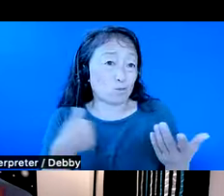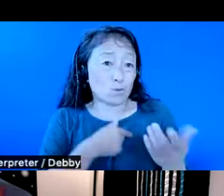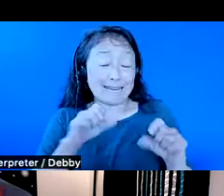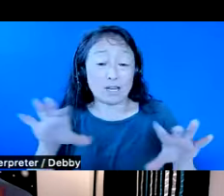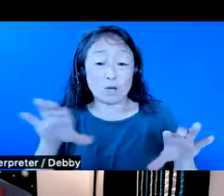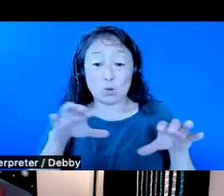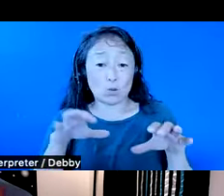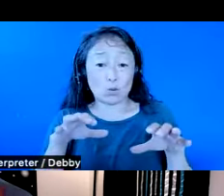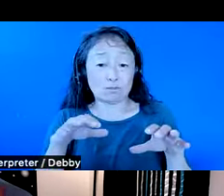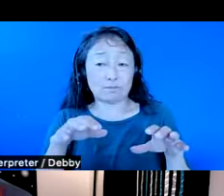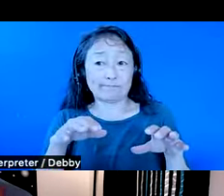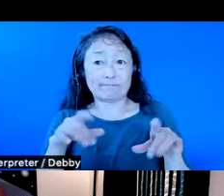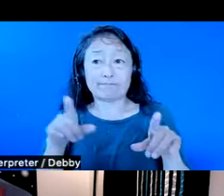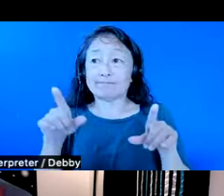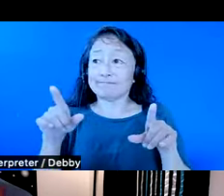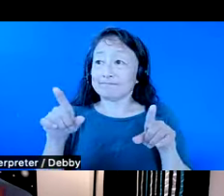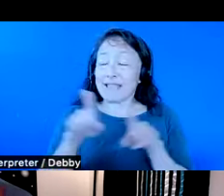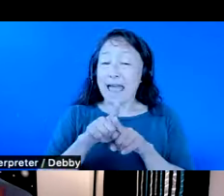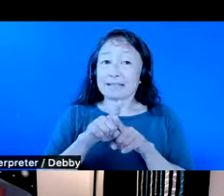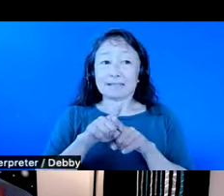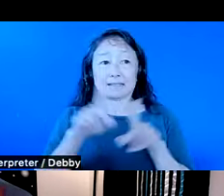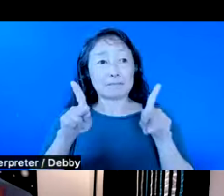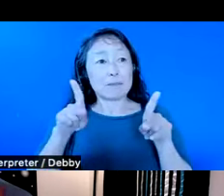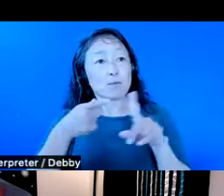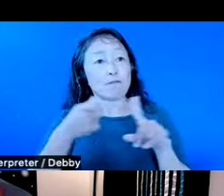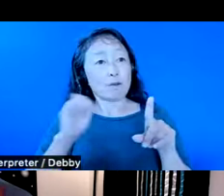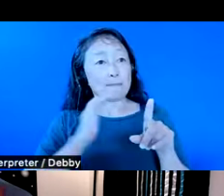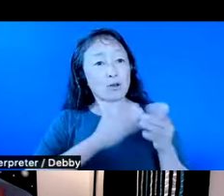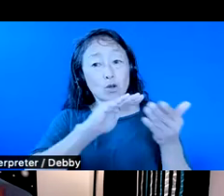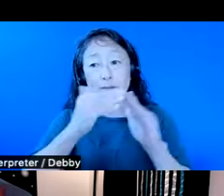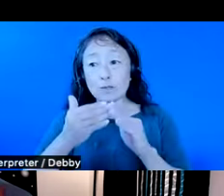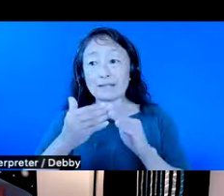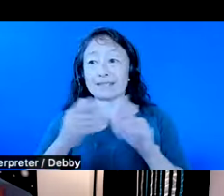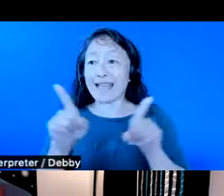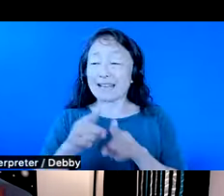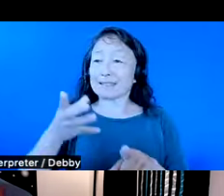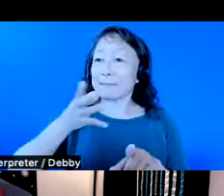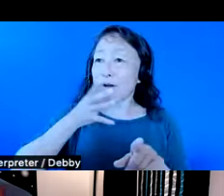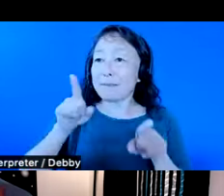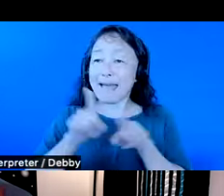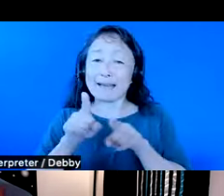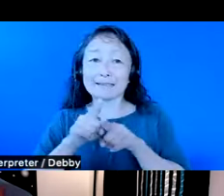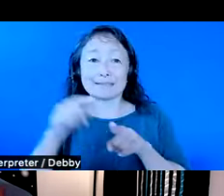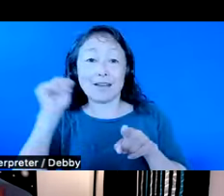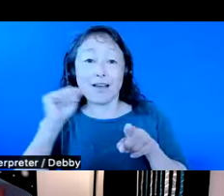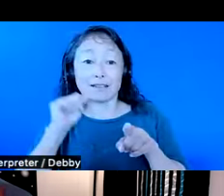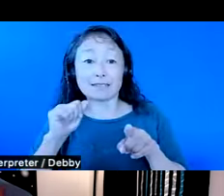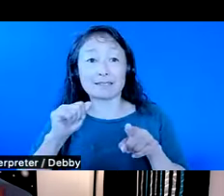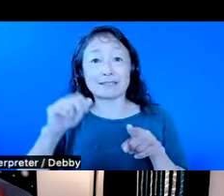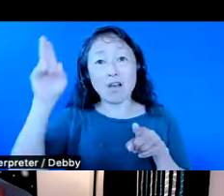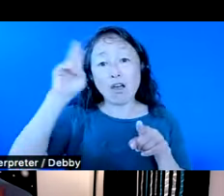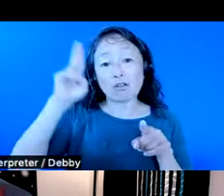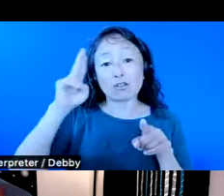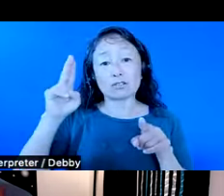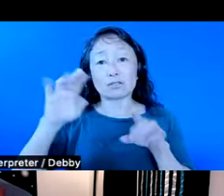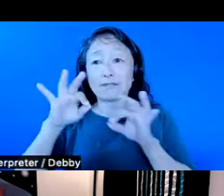programming and citizens of our communities and moms and aunties and uncles and relatives is to put out